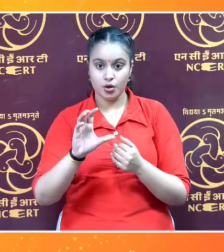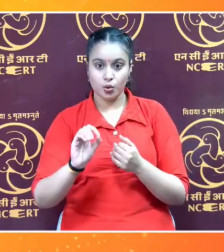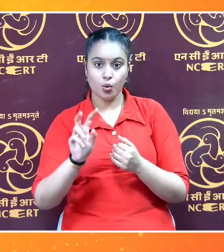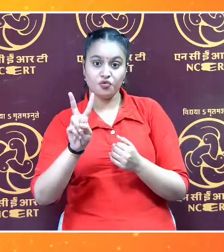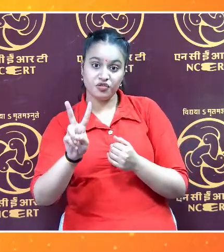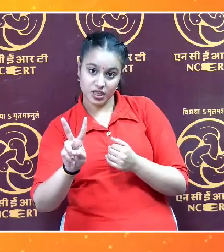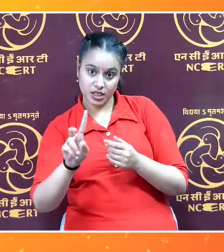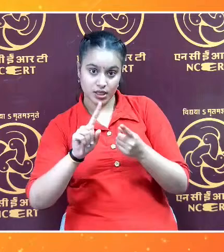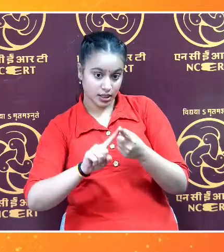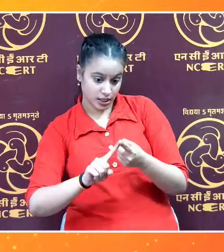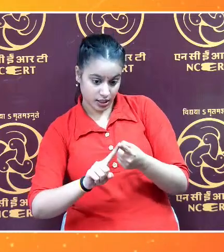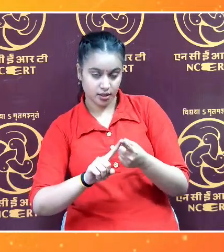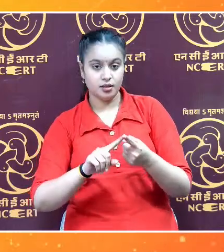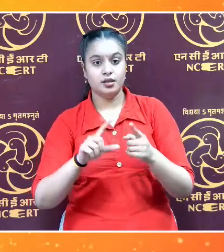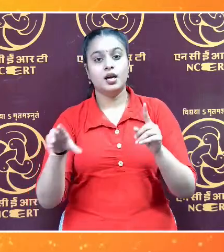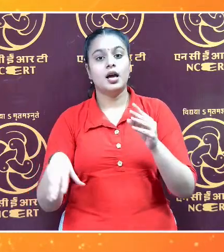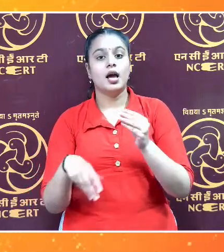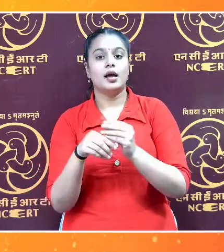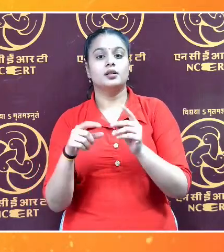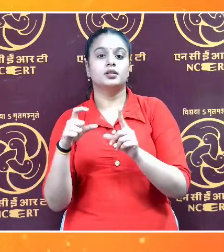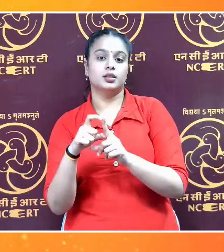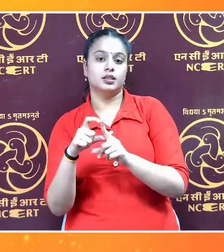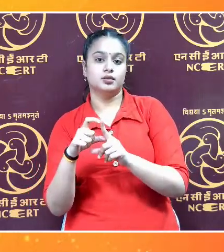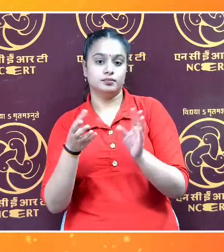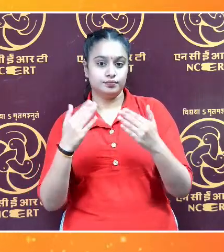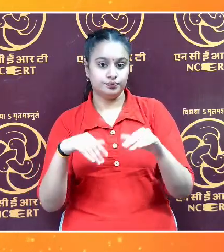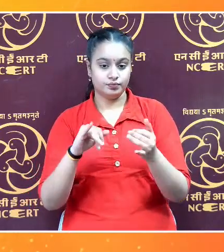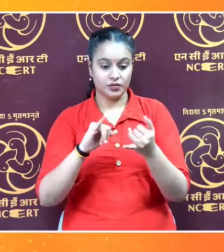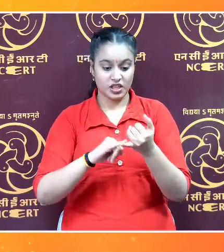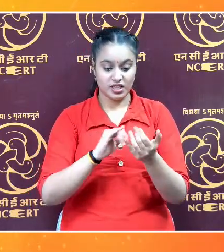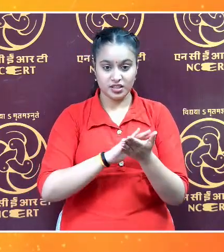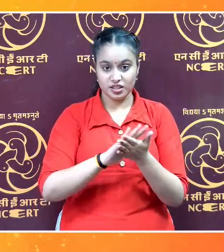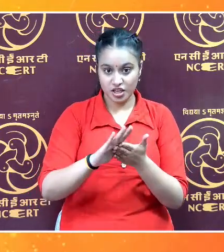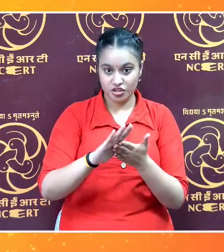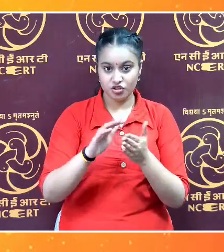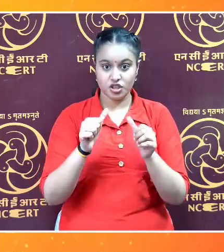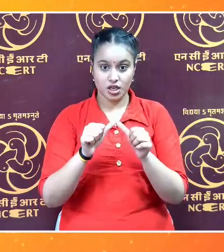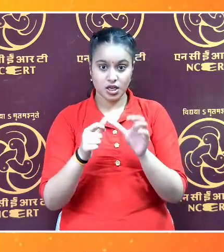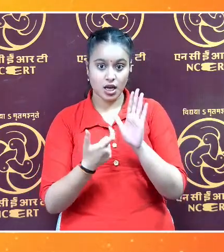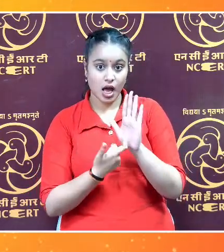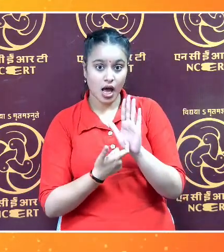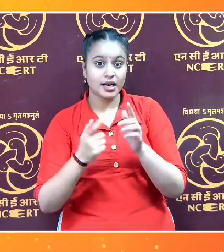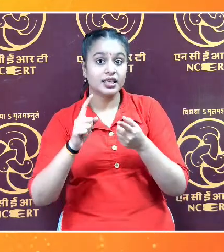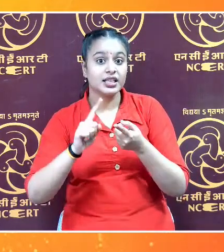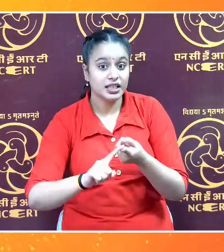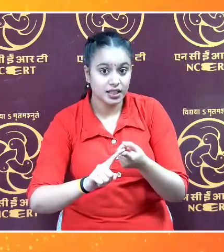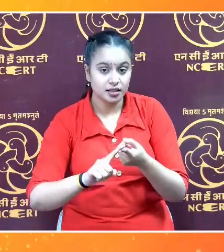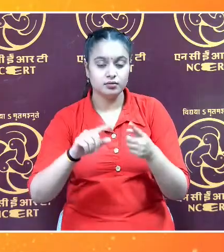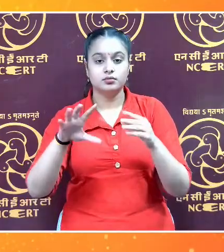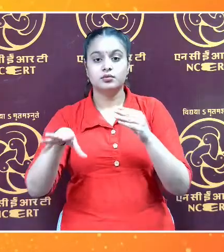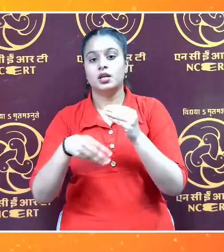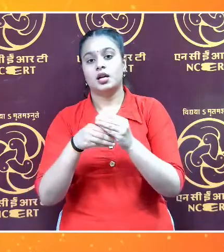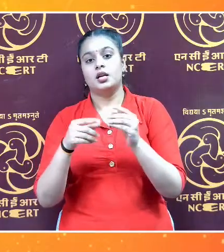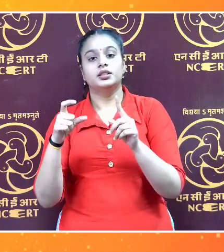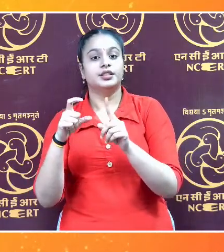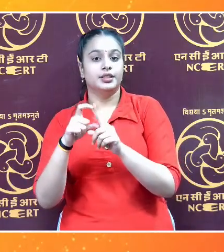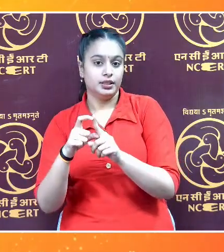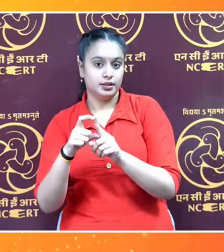with E and you just add D to it. Okay. Shared, share also ends with E, but you have added D, so Yes. it becomes shared.